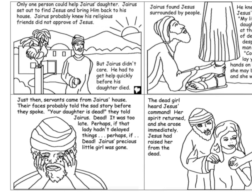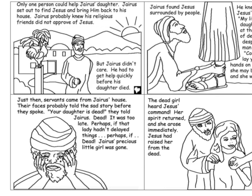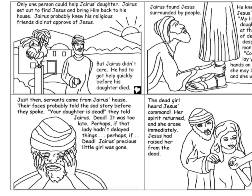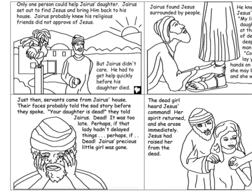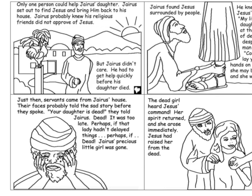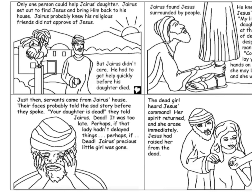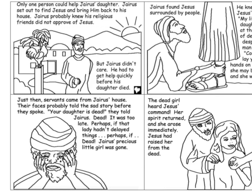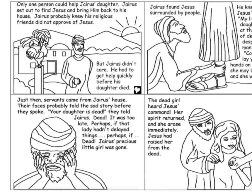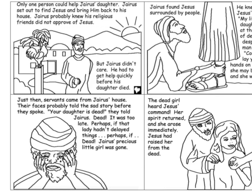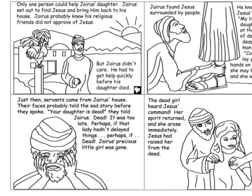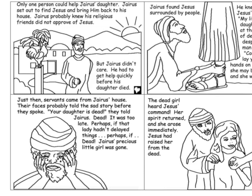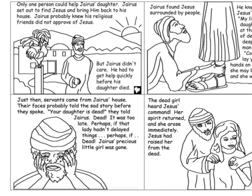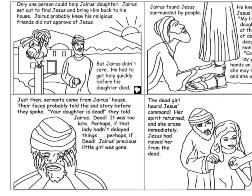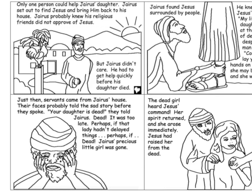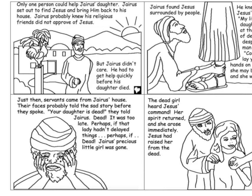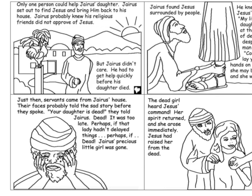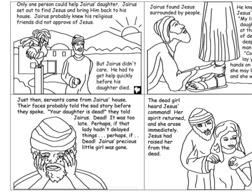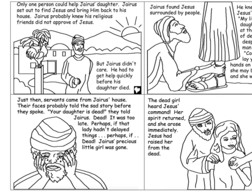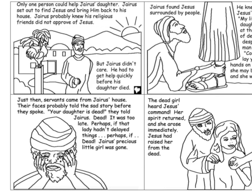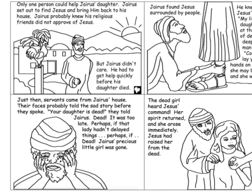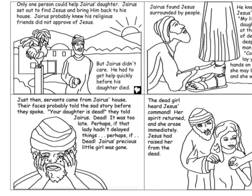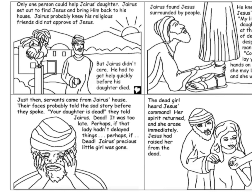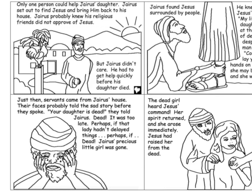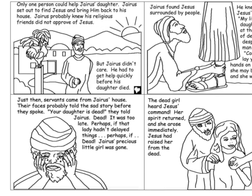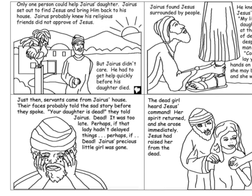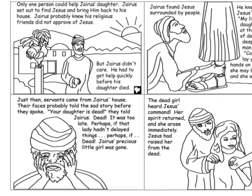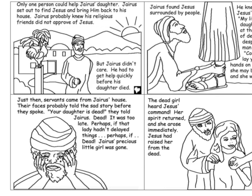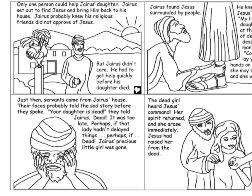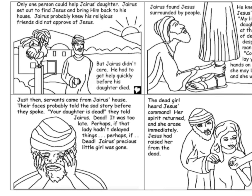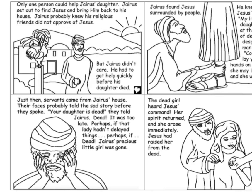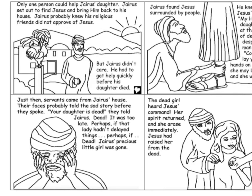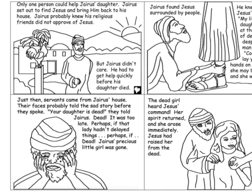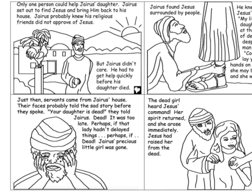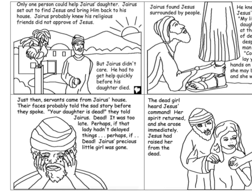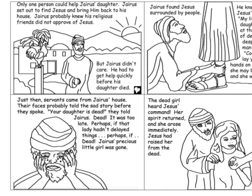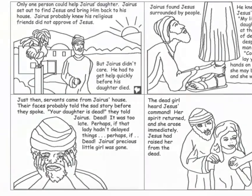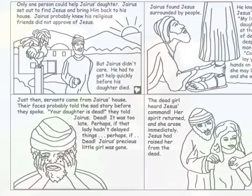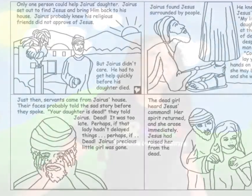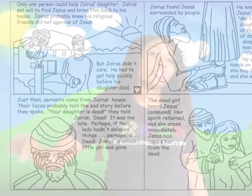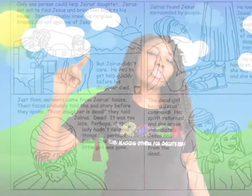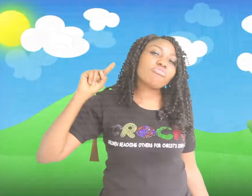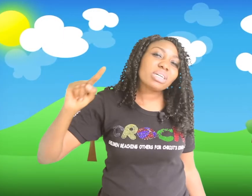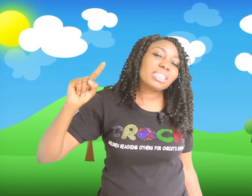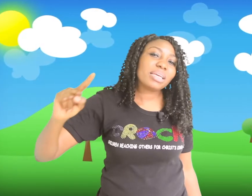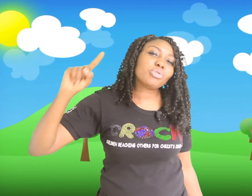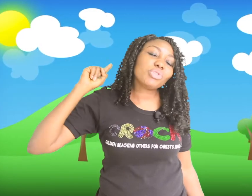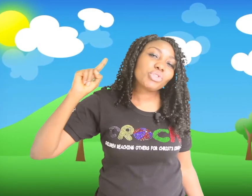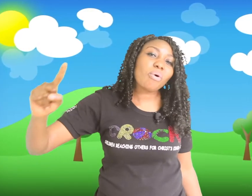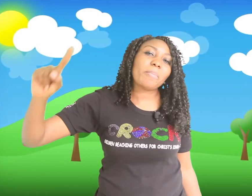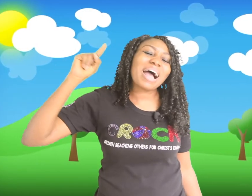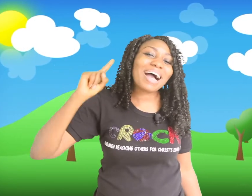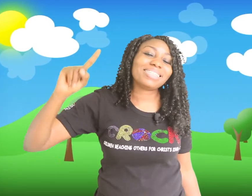begged desperately. And what did Jesus do? Jesus responded. Jesus went immediately. So trust him